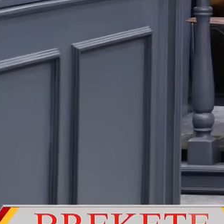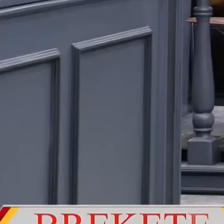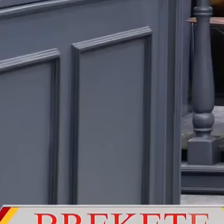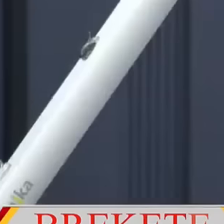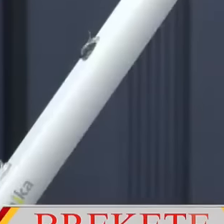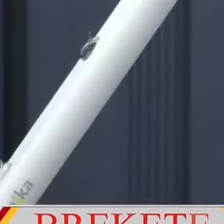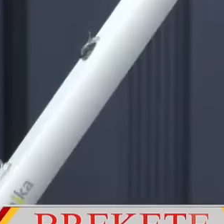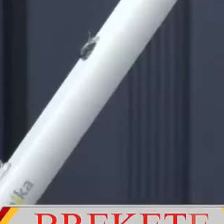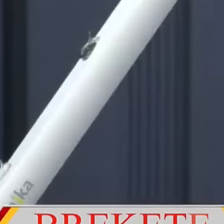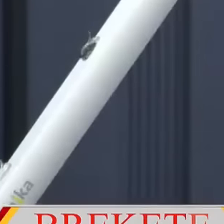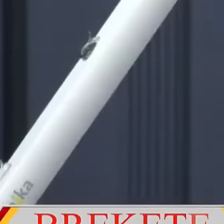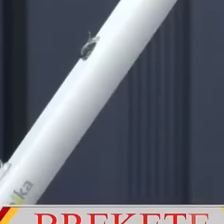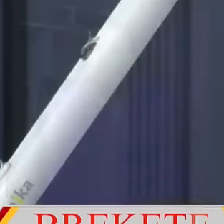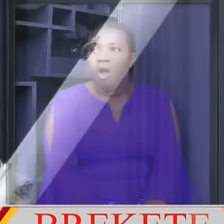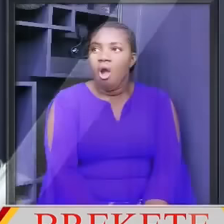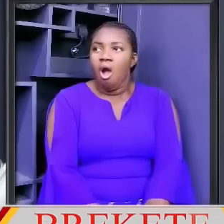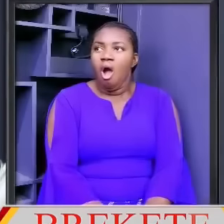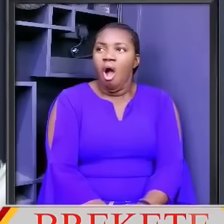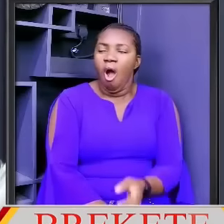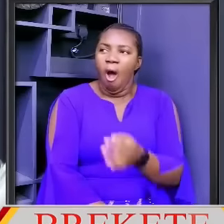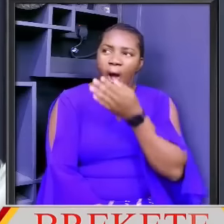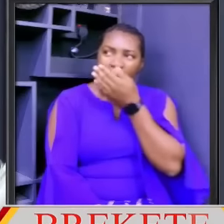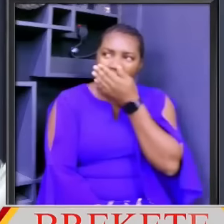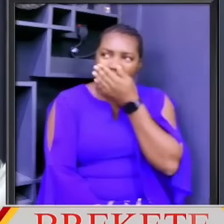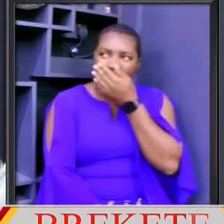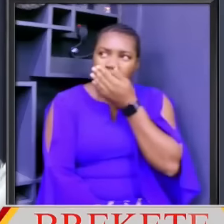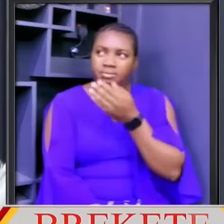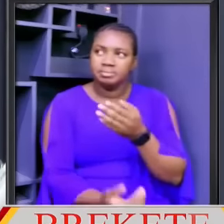ha even the man na here